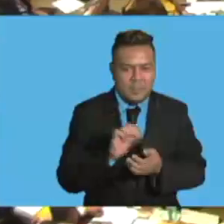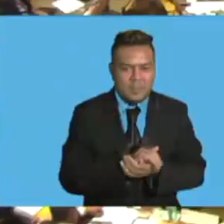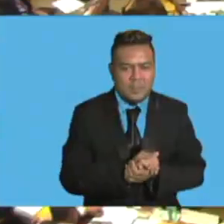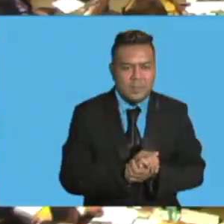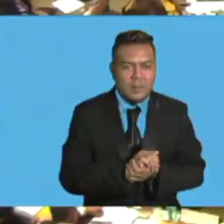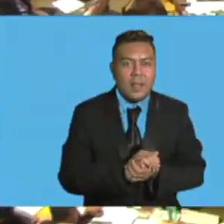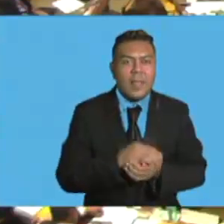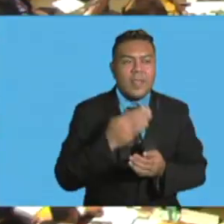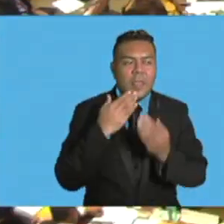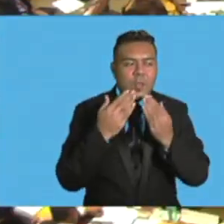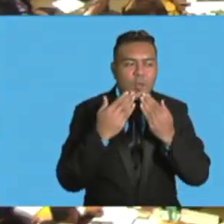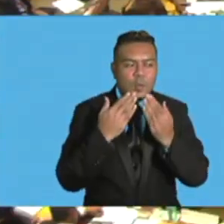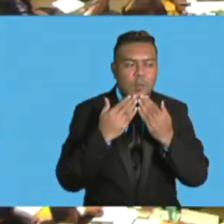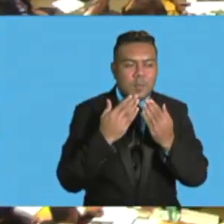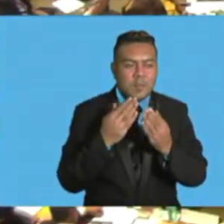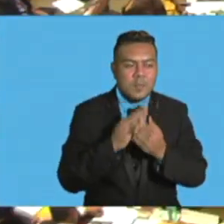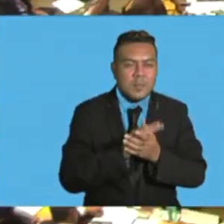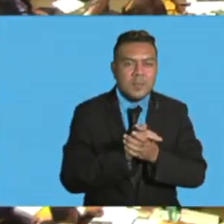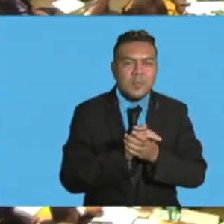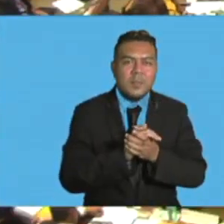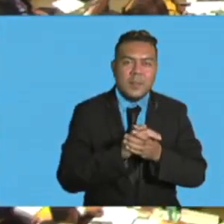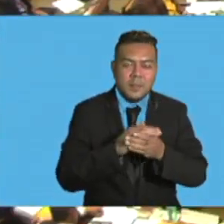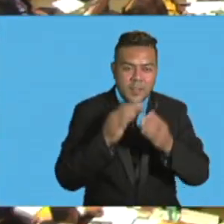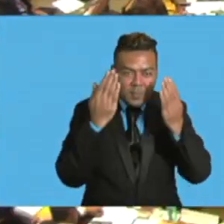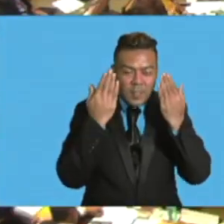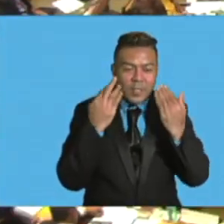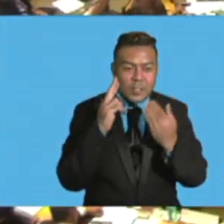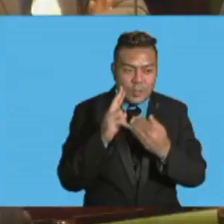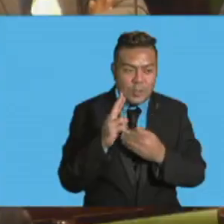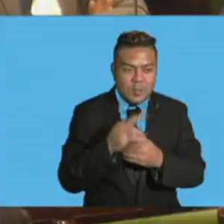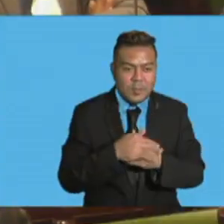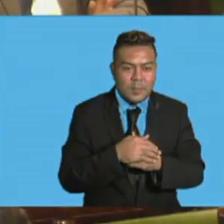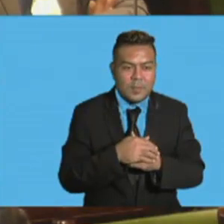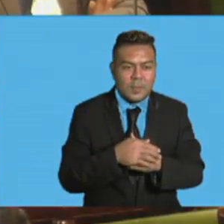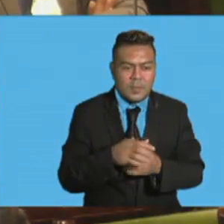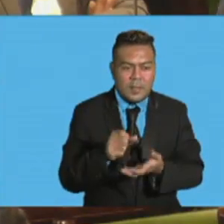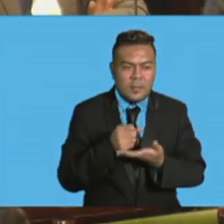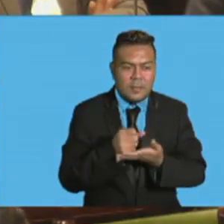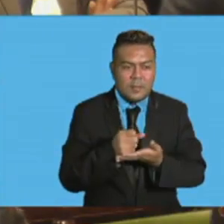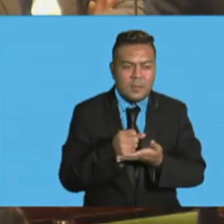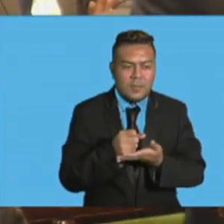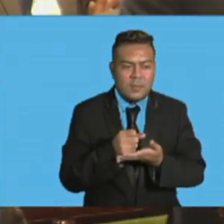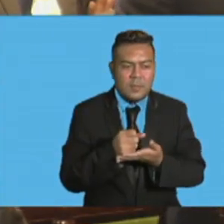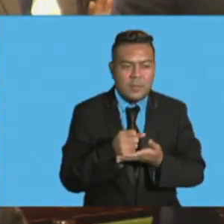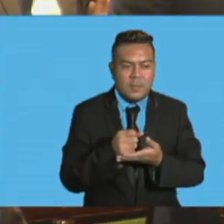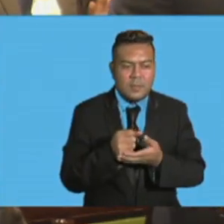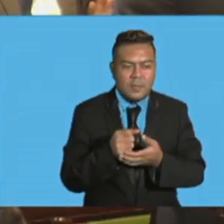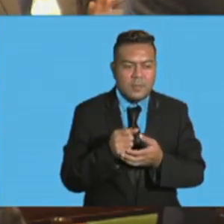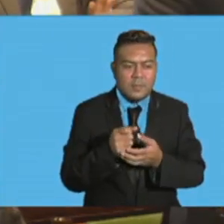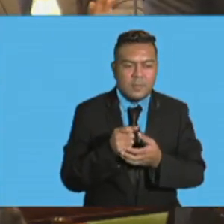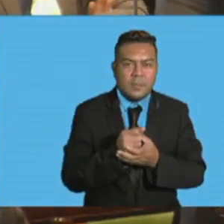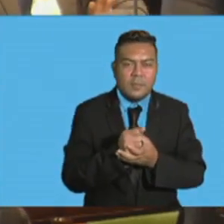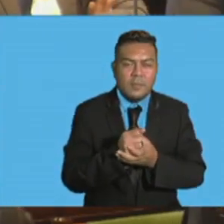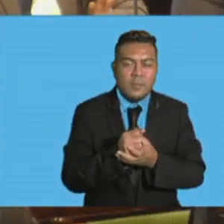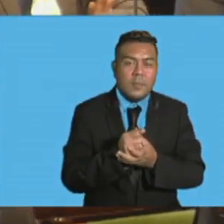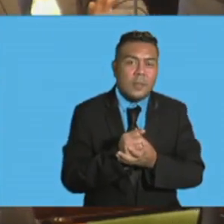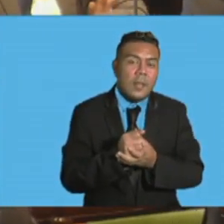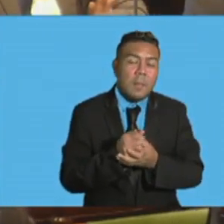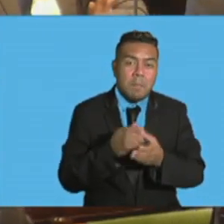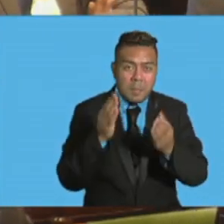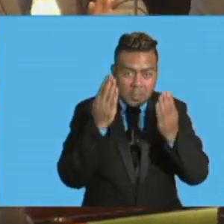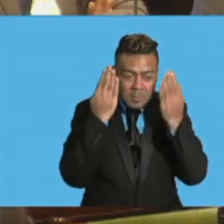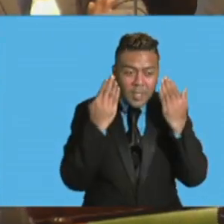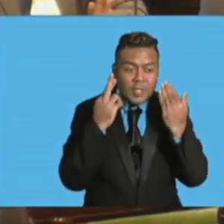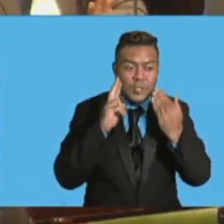Thank you, Mr. Speaker, sir, and thank you, Mr. Speaker, sir, for allowing me to do this, as I withheld this back yesterday because of the time constraints. Mr. Speaker,